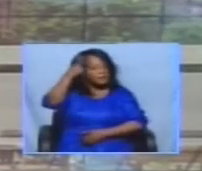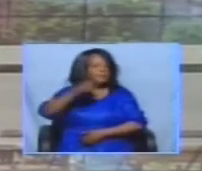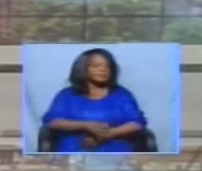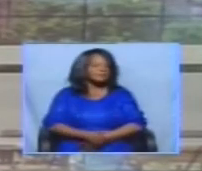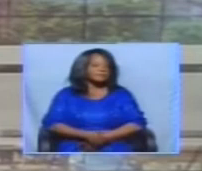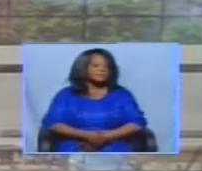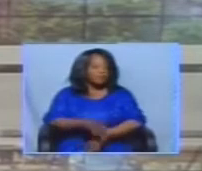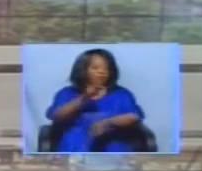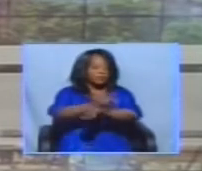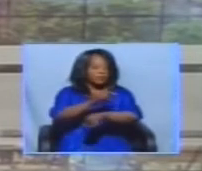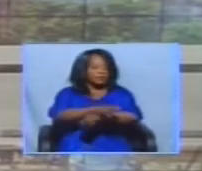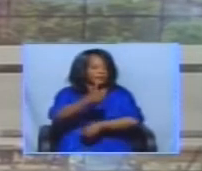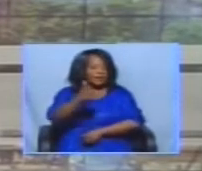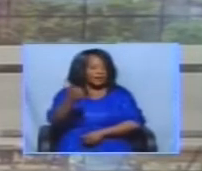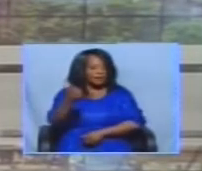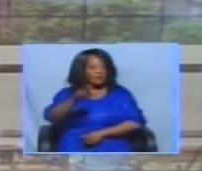another project worth